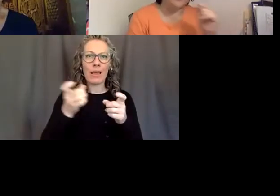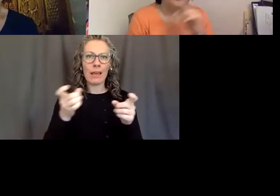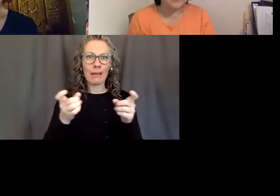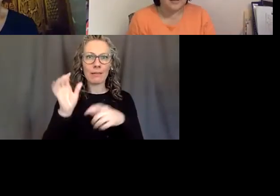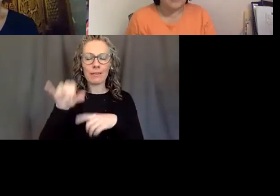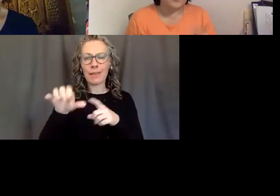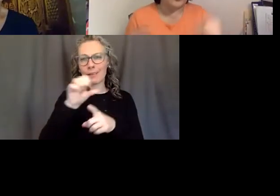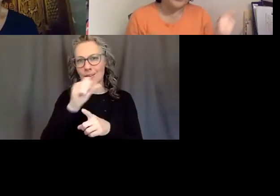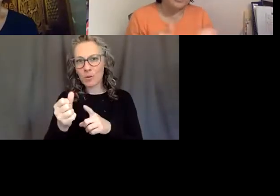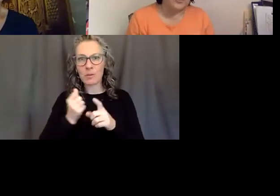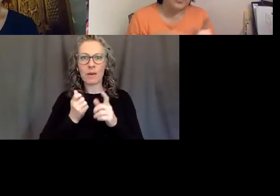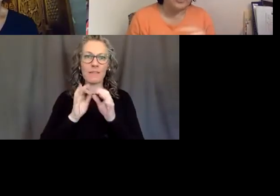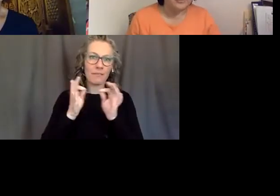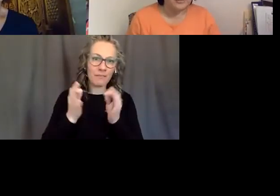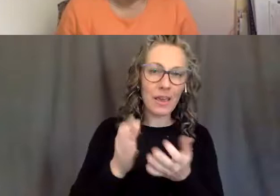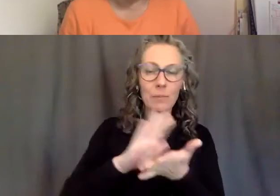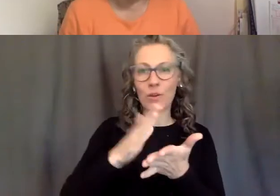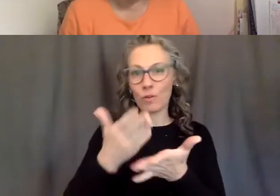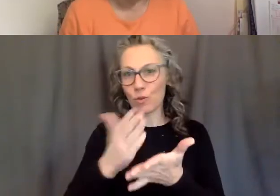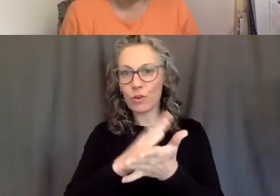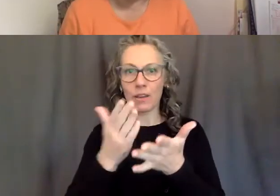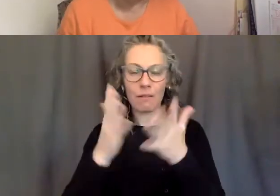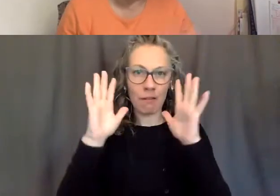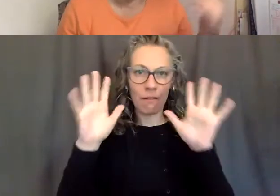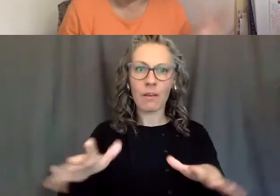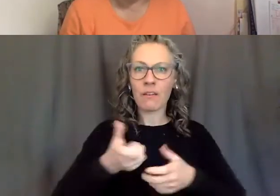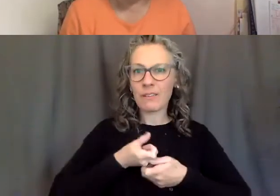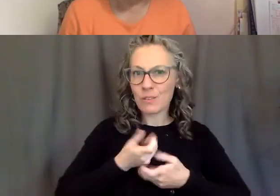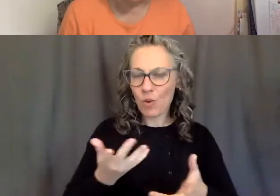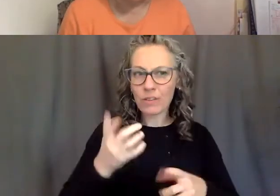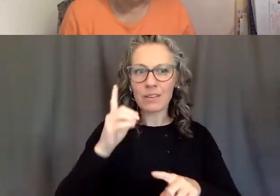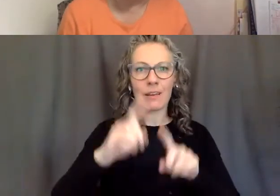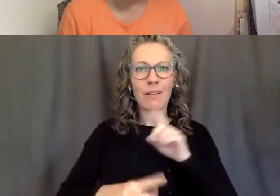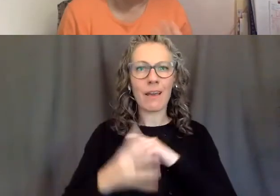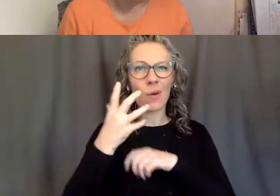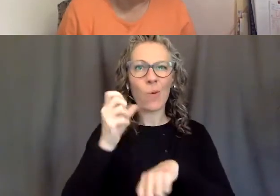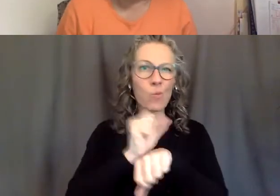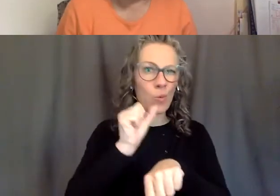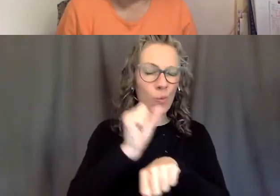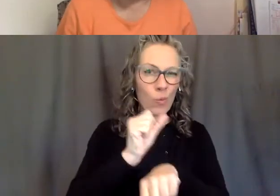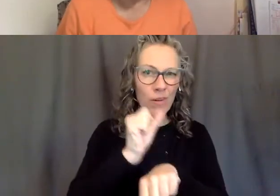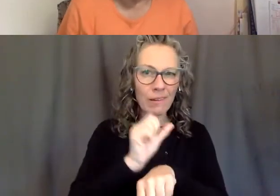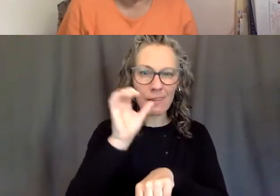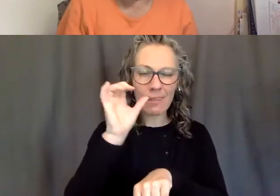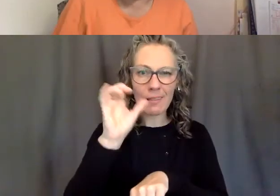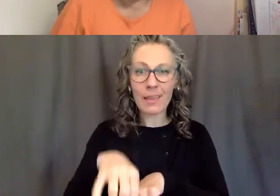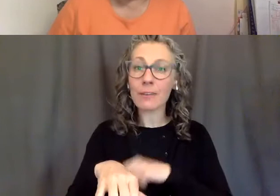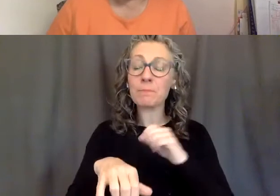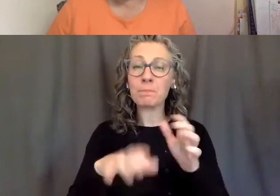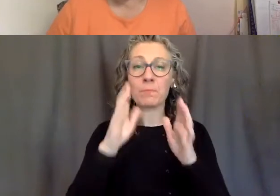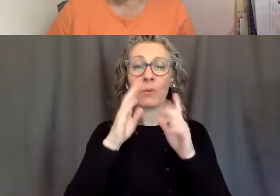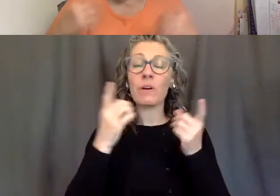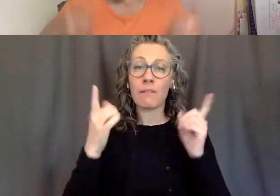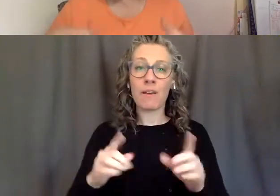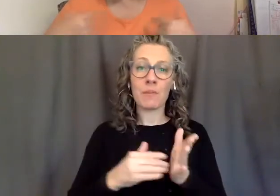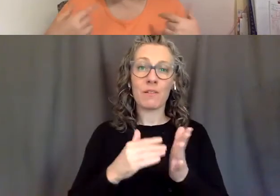family or cooking or, going out, working a hard job or anything. So that happens a lot when